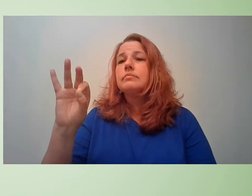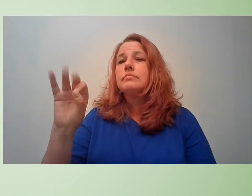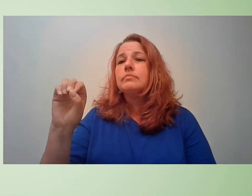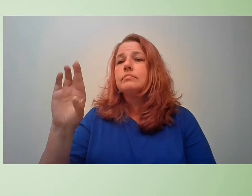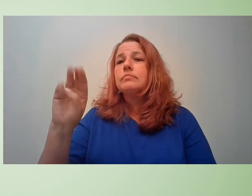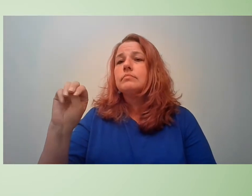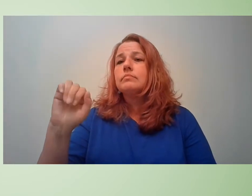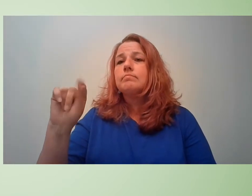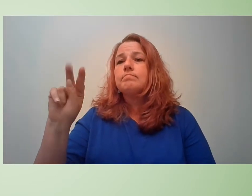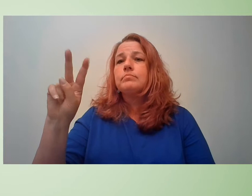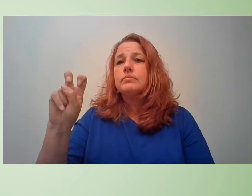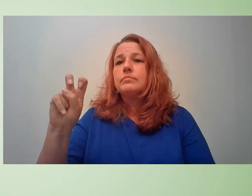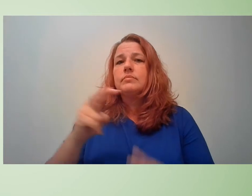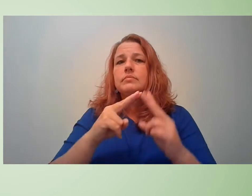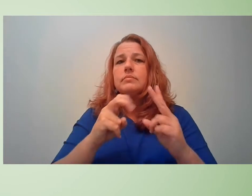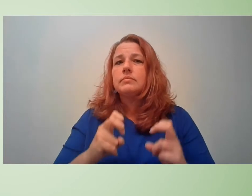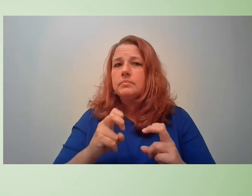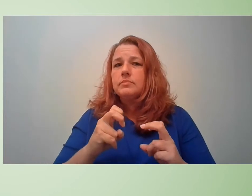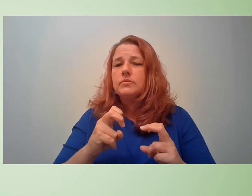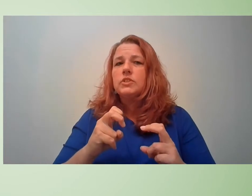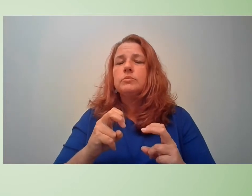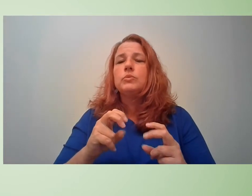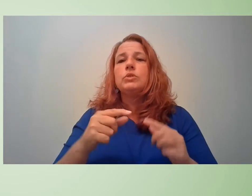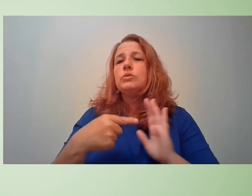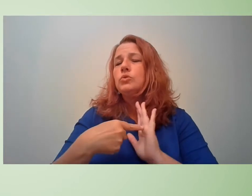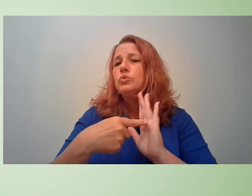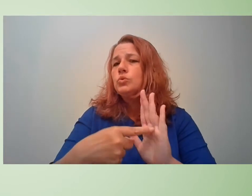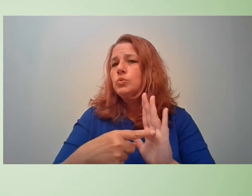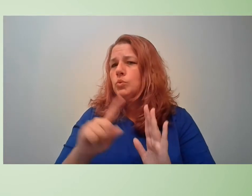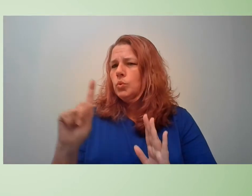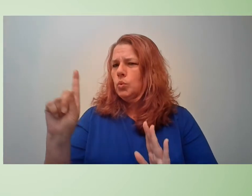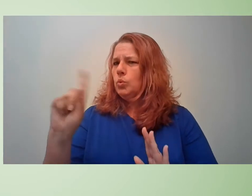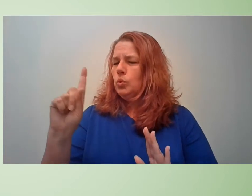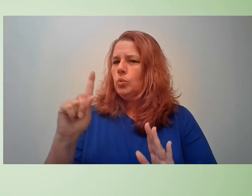help teachers, parents, and students see strengths and weaknesses.